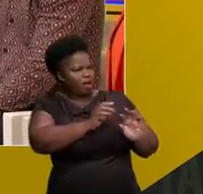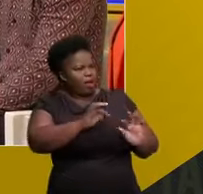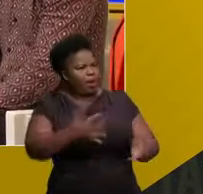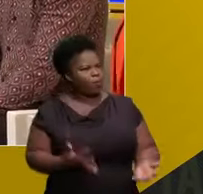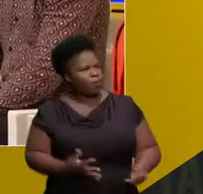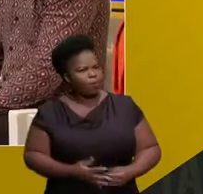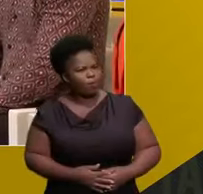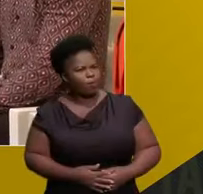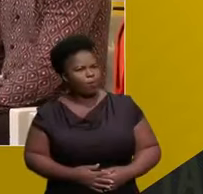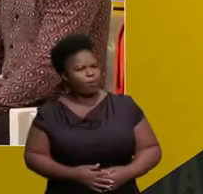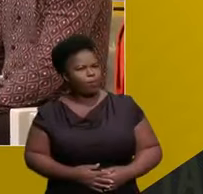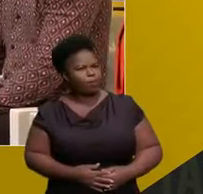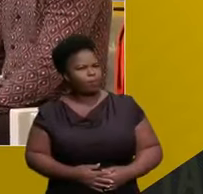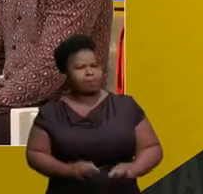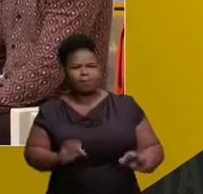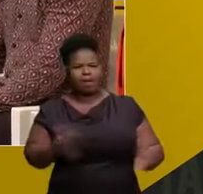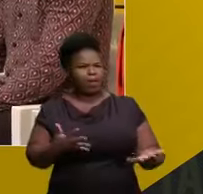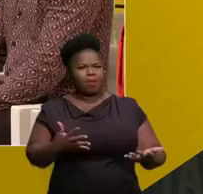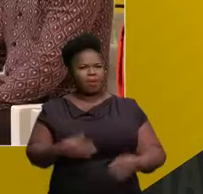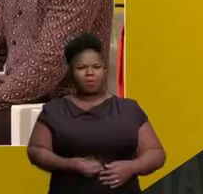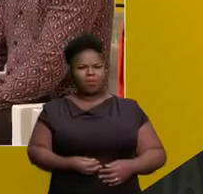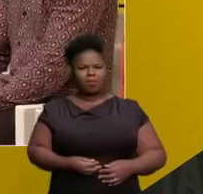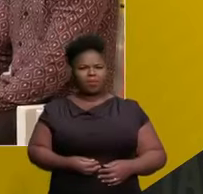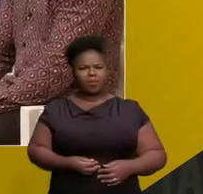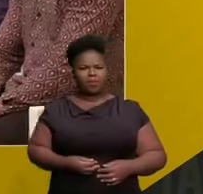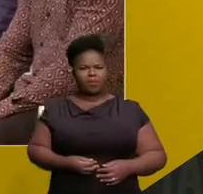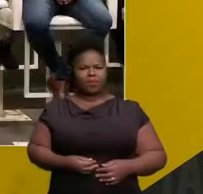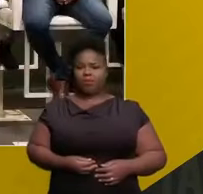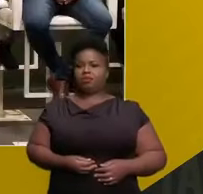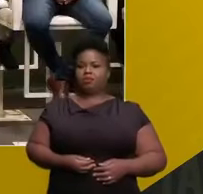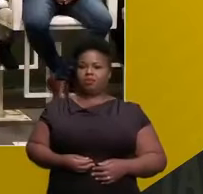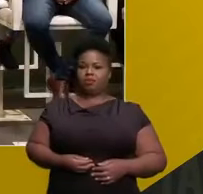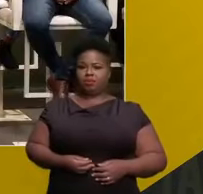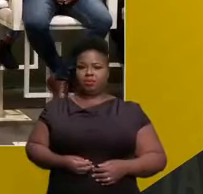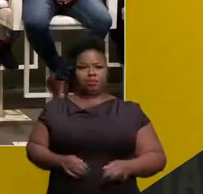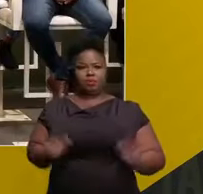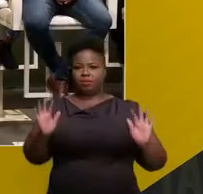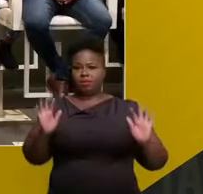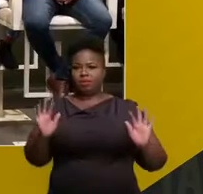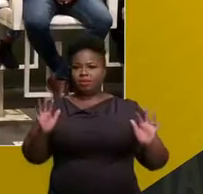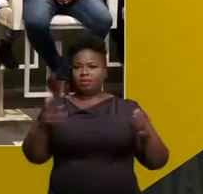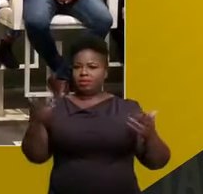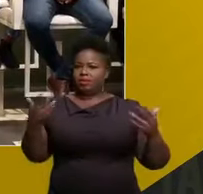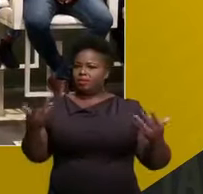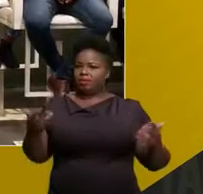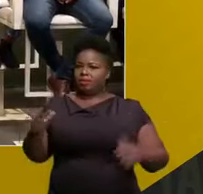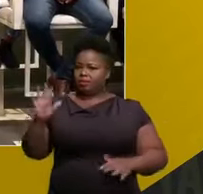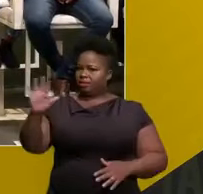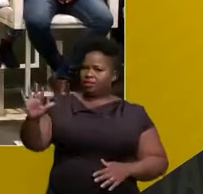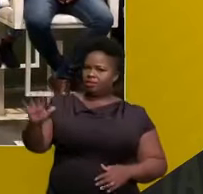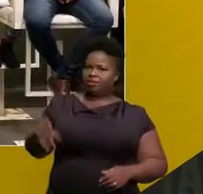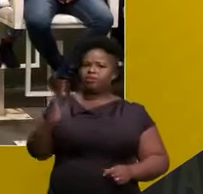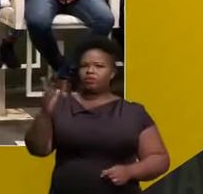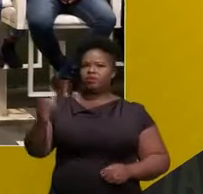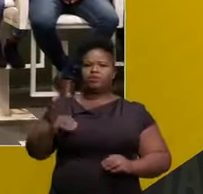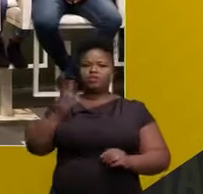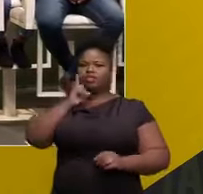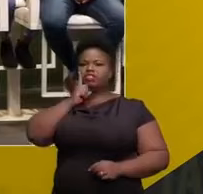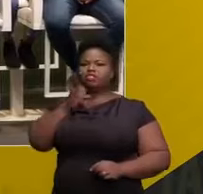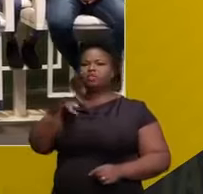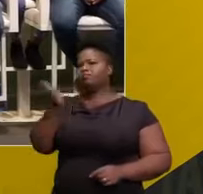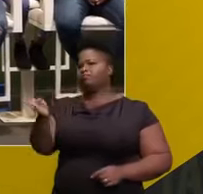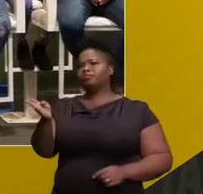How does an 11-year-old fall to drugs? Nicolette? Patong, like, you know what? Today, you're also a